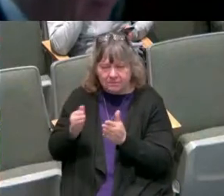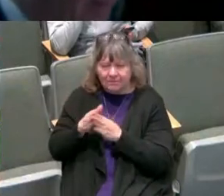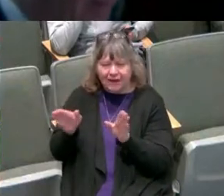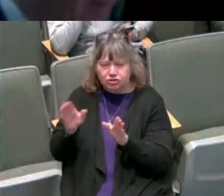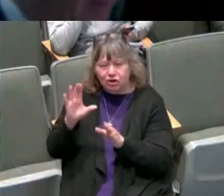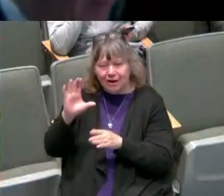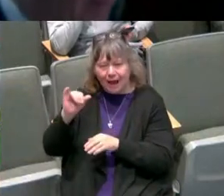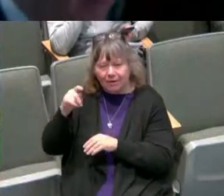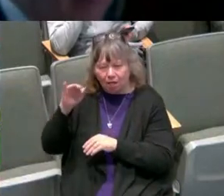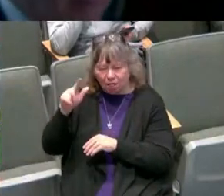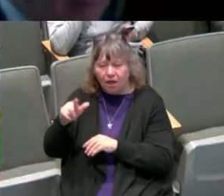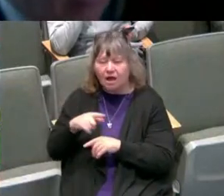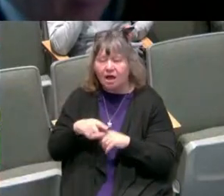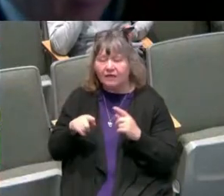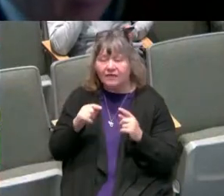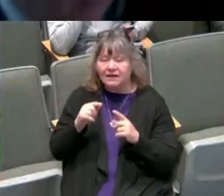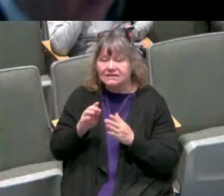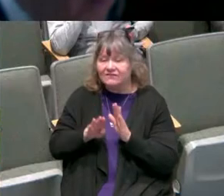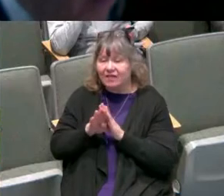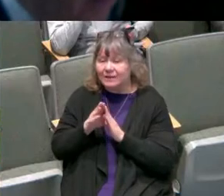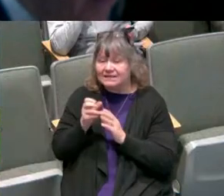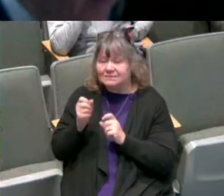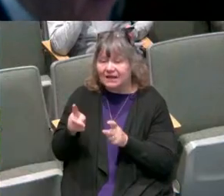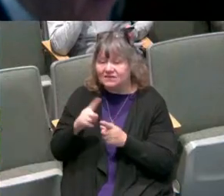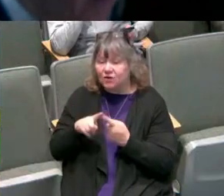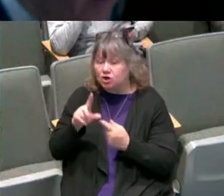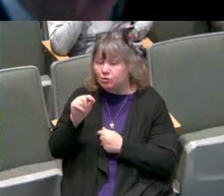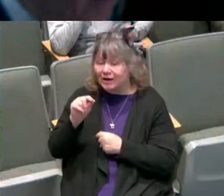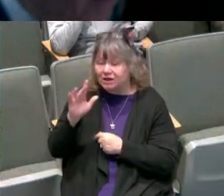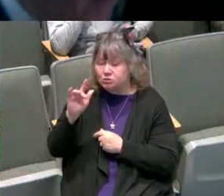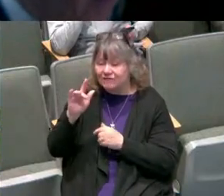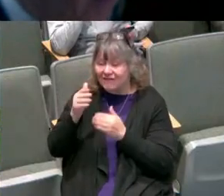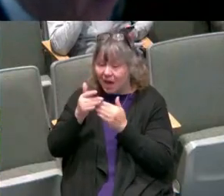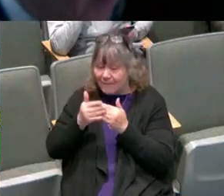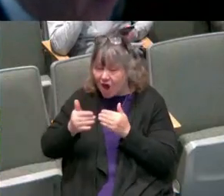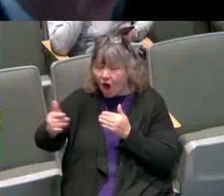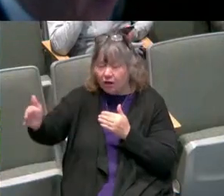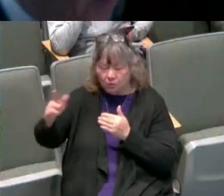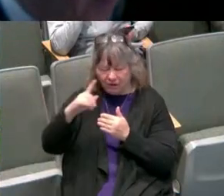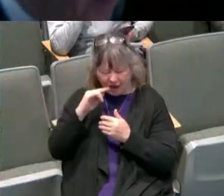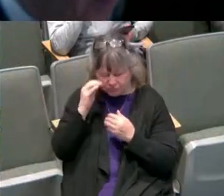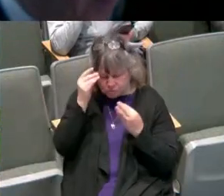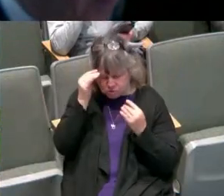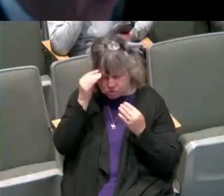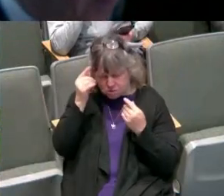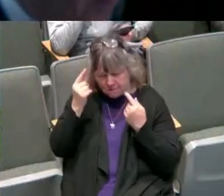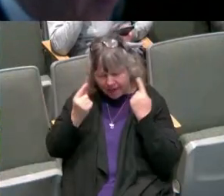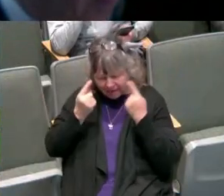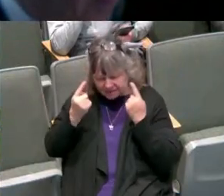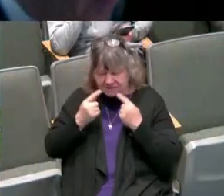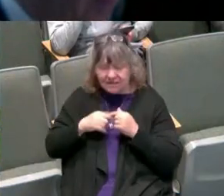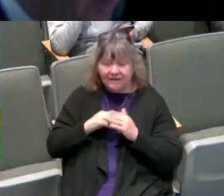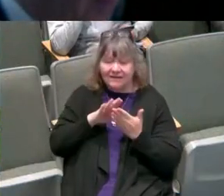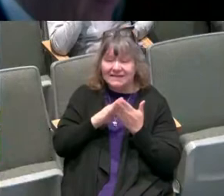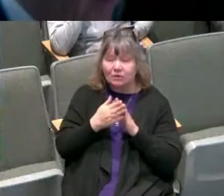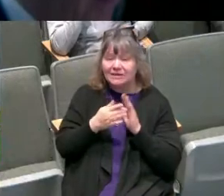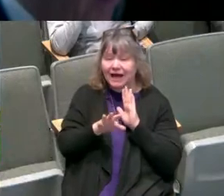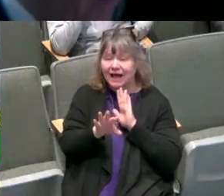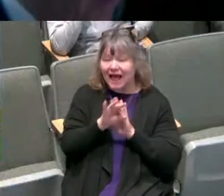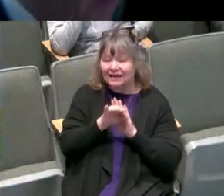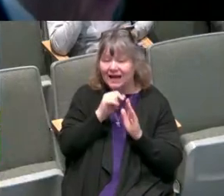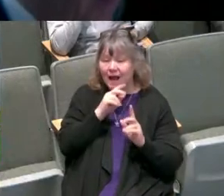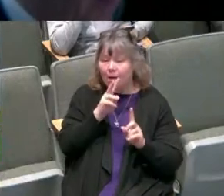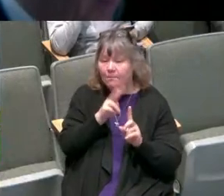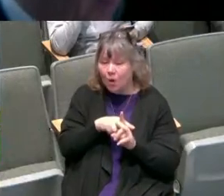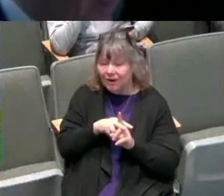the development of spending plans for fiscal year 2025 and Beyond will have to balance these competing pressures the towns elected and appointed leaders